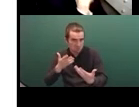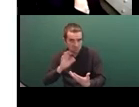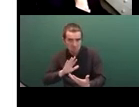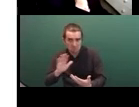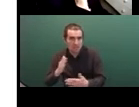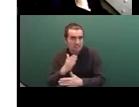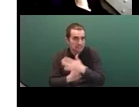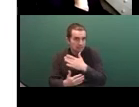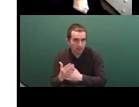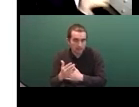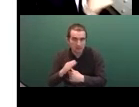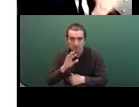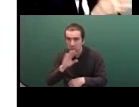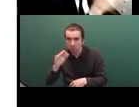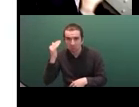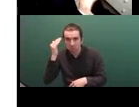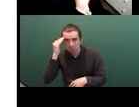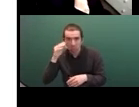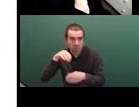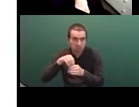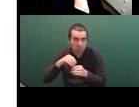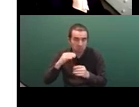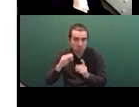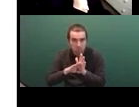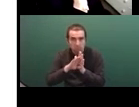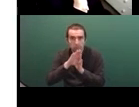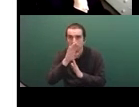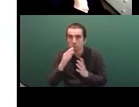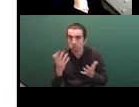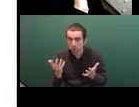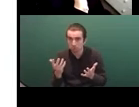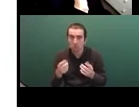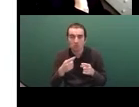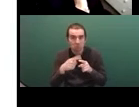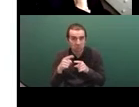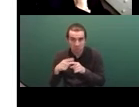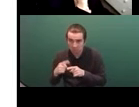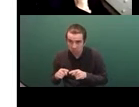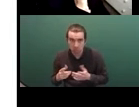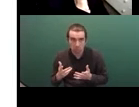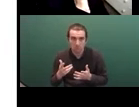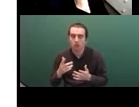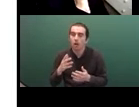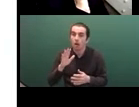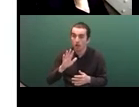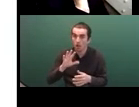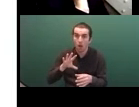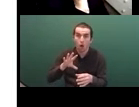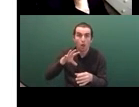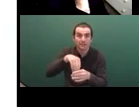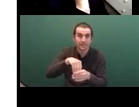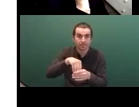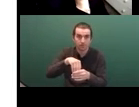positive impact on the learning, and that's because of what I described as collaborative learning and peer support. Where it